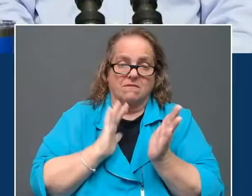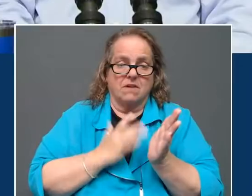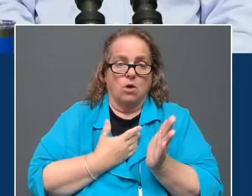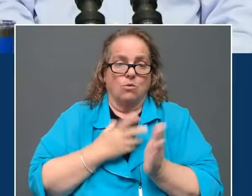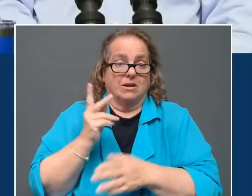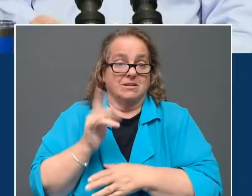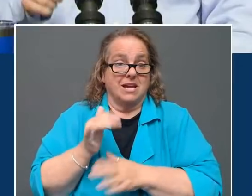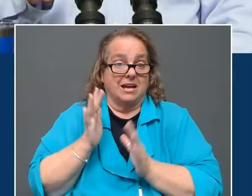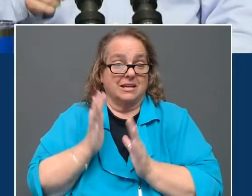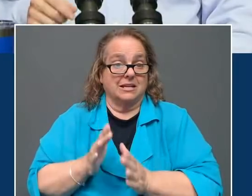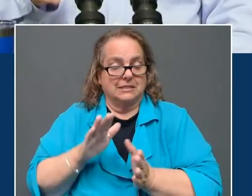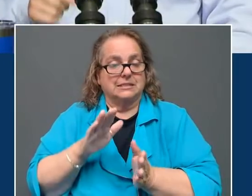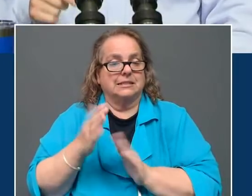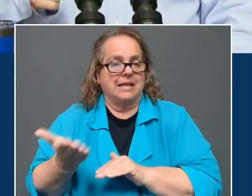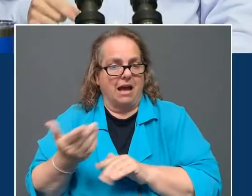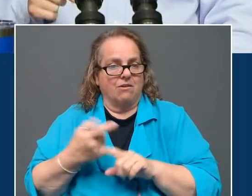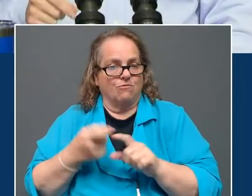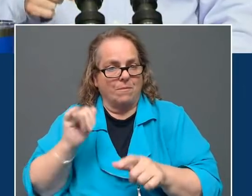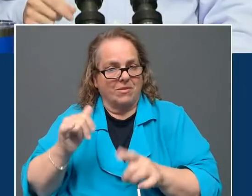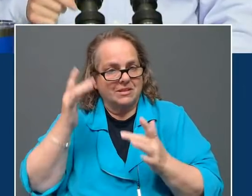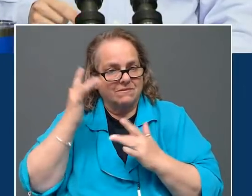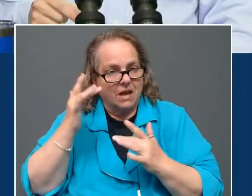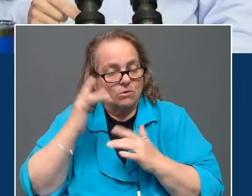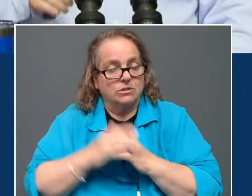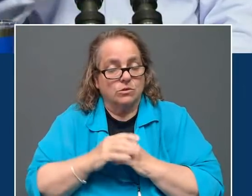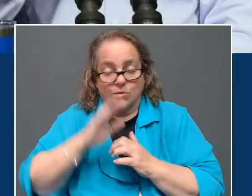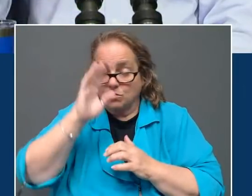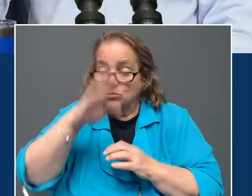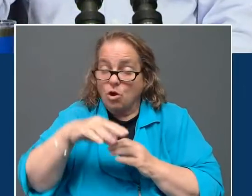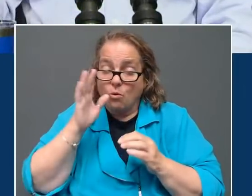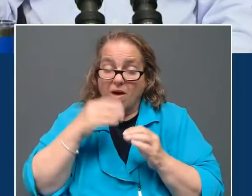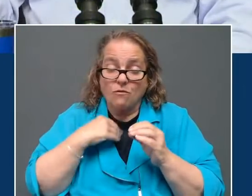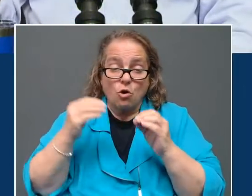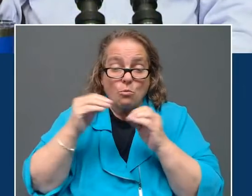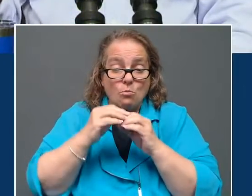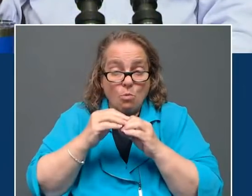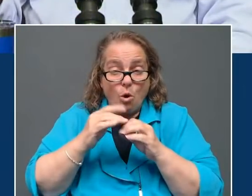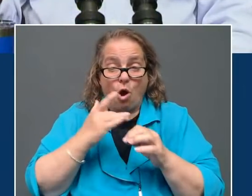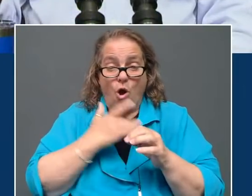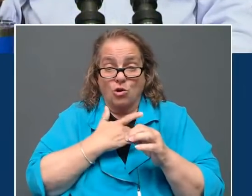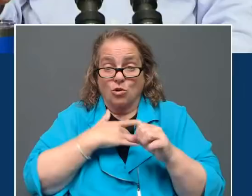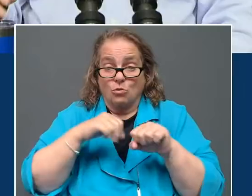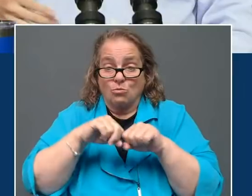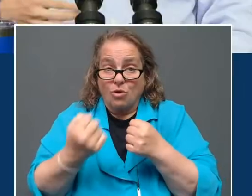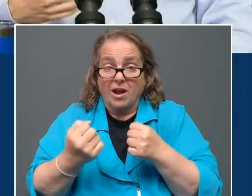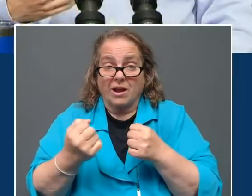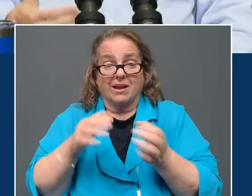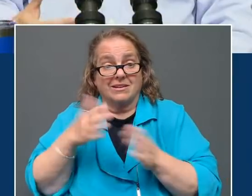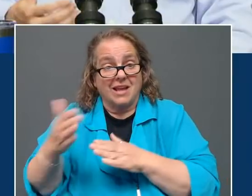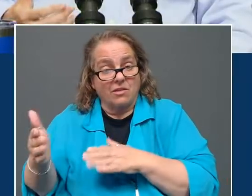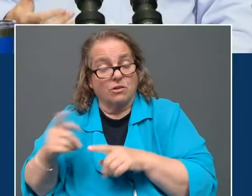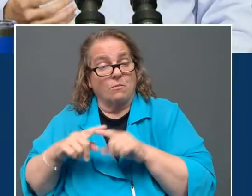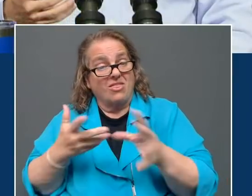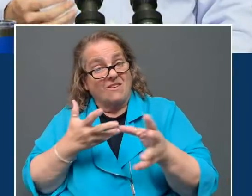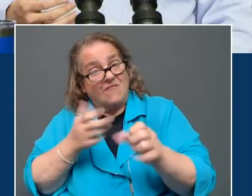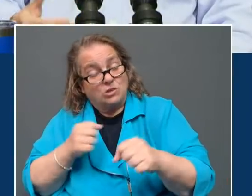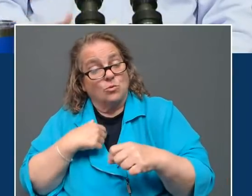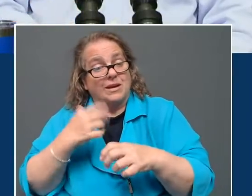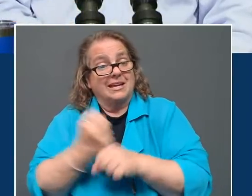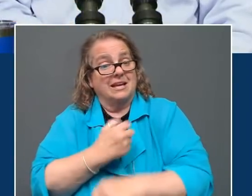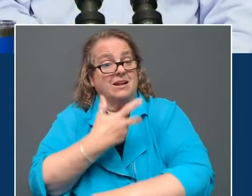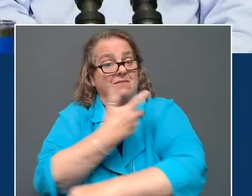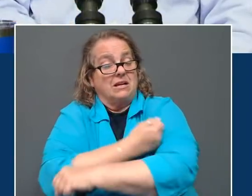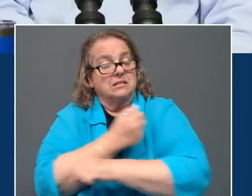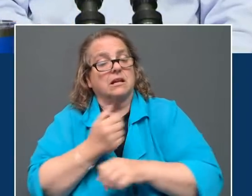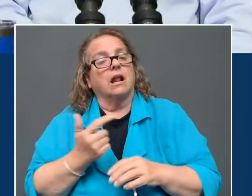evil virus. We know there's going to be more heartbreaking loss, but the faster we get everyone vaccinated, the less loss that we